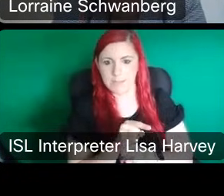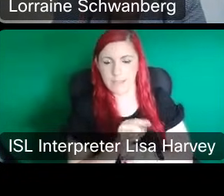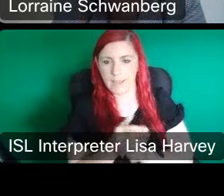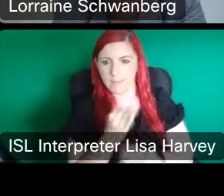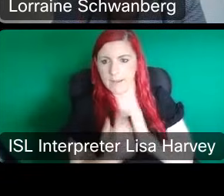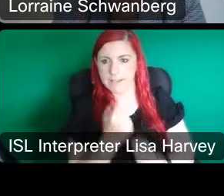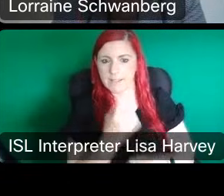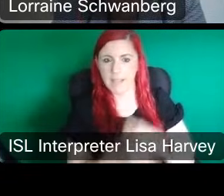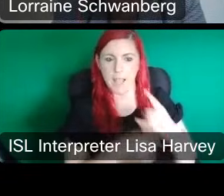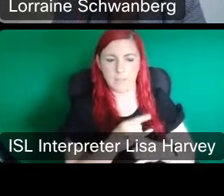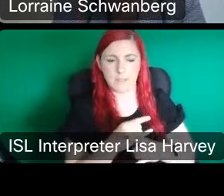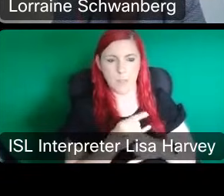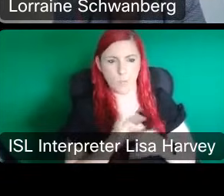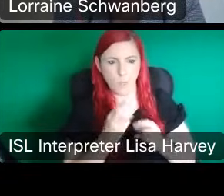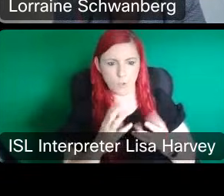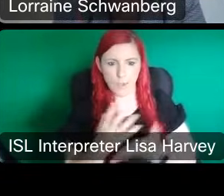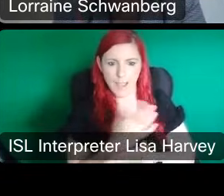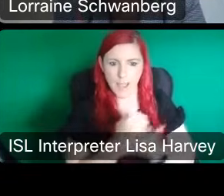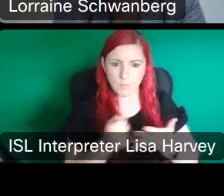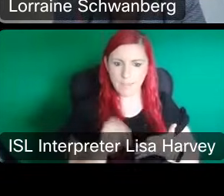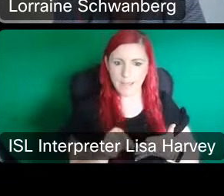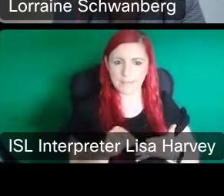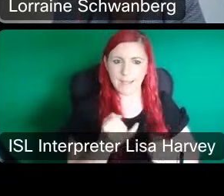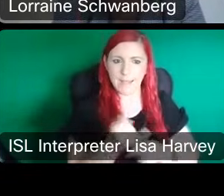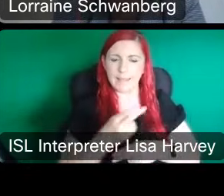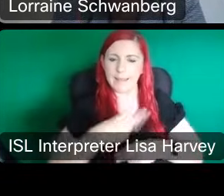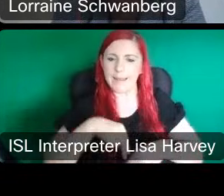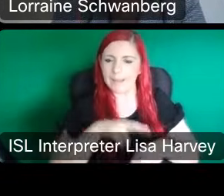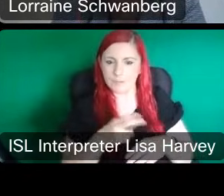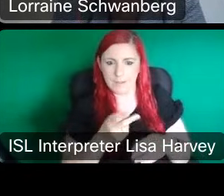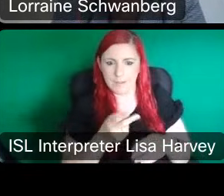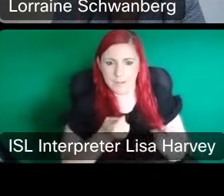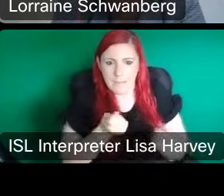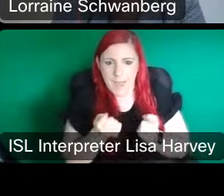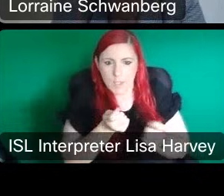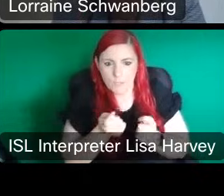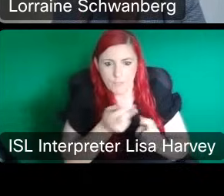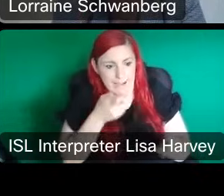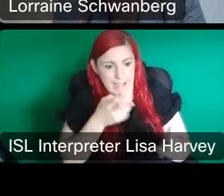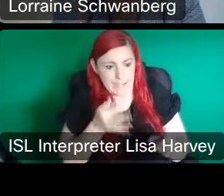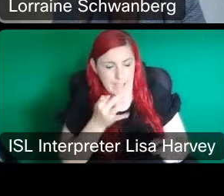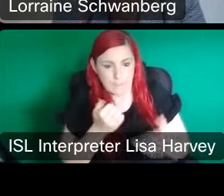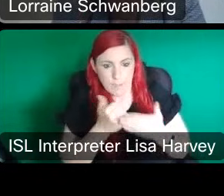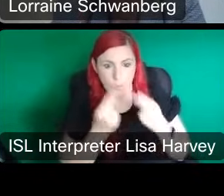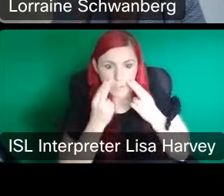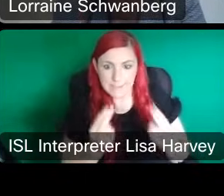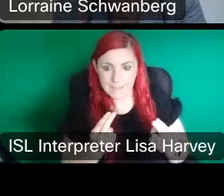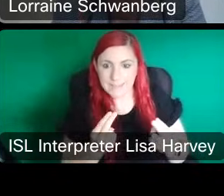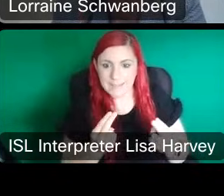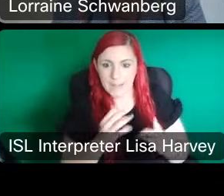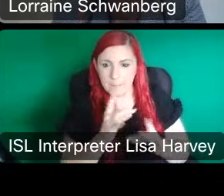about capturing that and actually recognizing where supports are needed, and helping services to